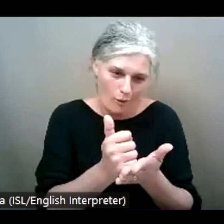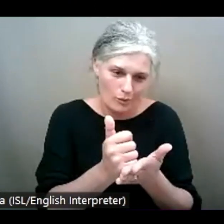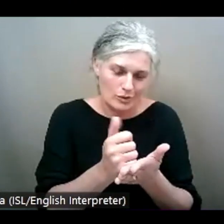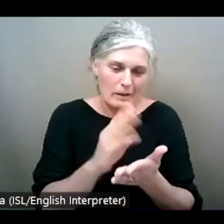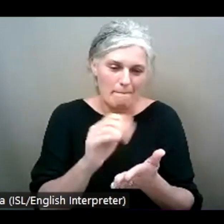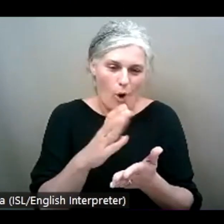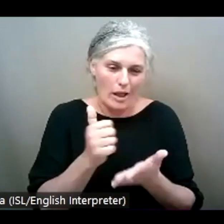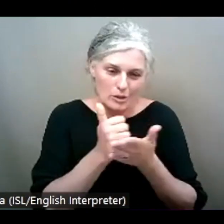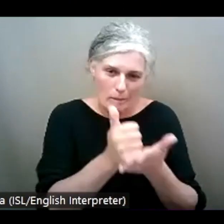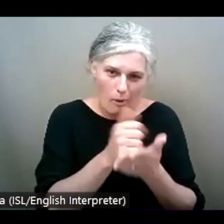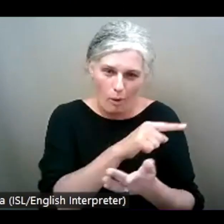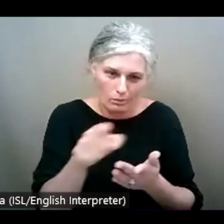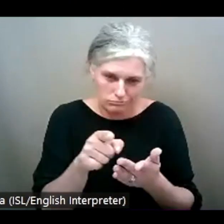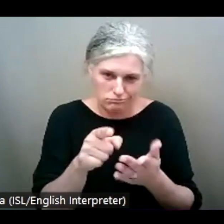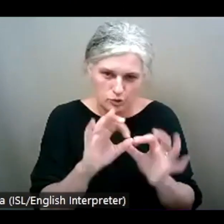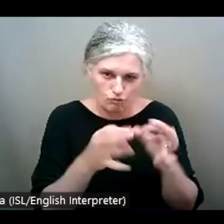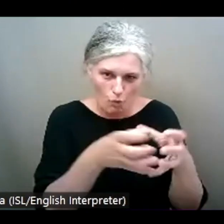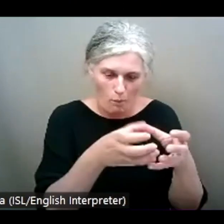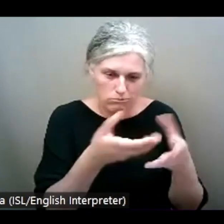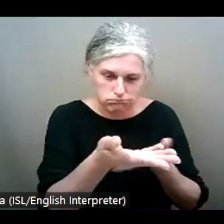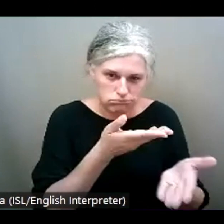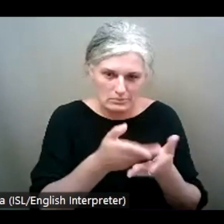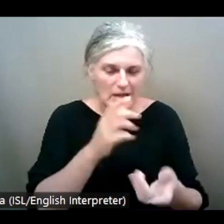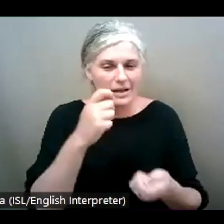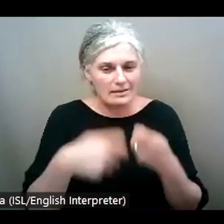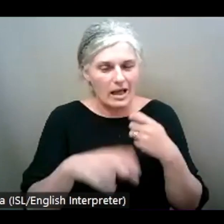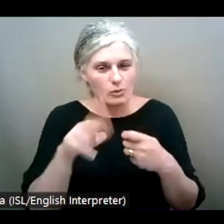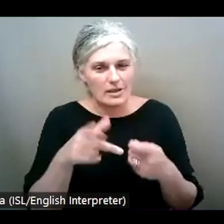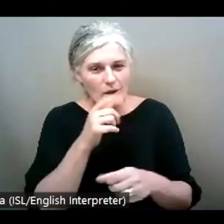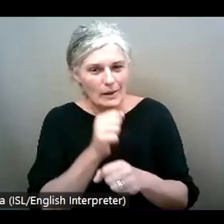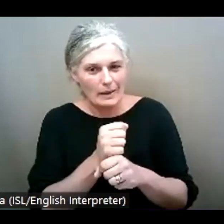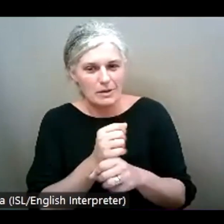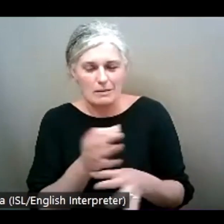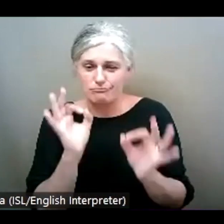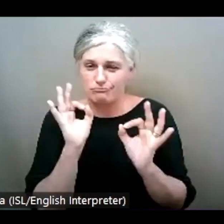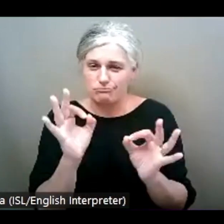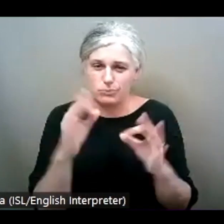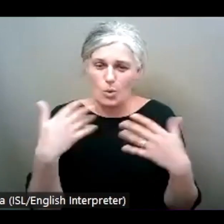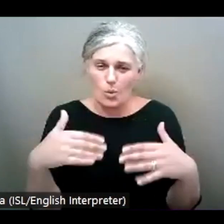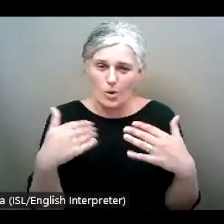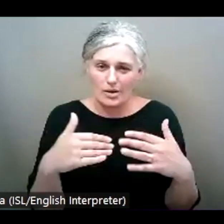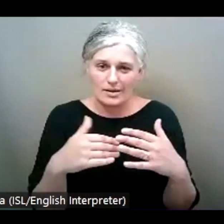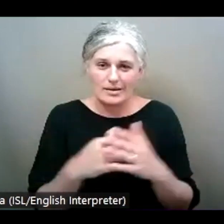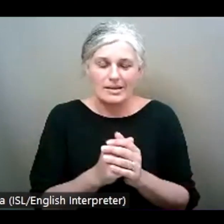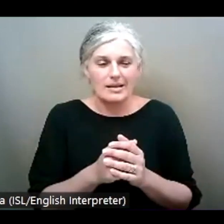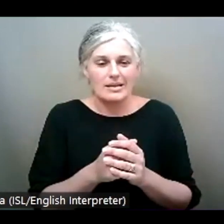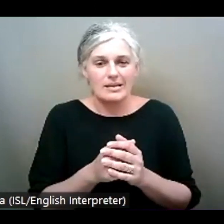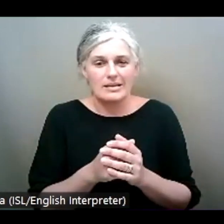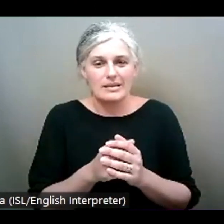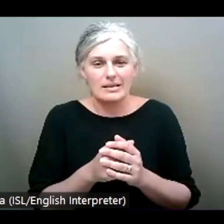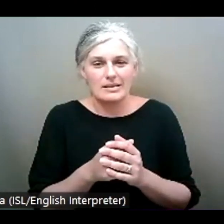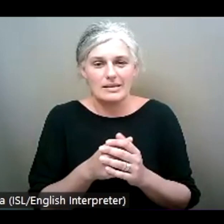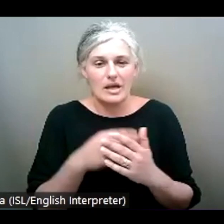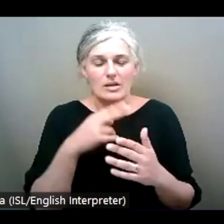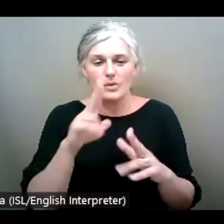they can now realise that there's a character under a fantastic character underneath that impairment